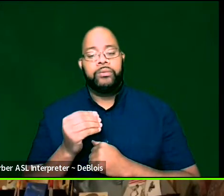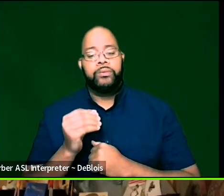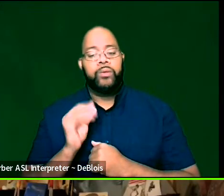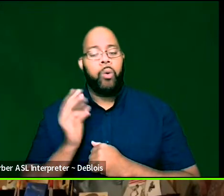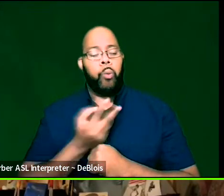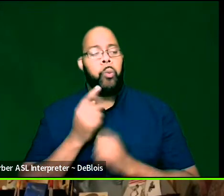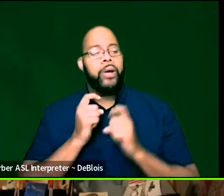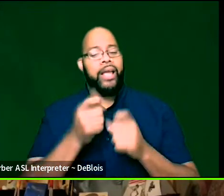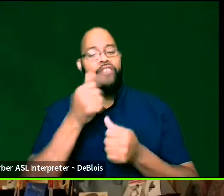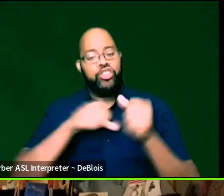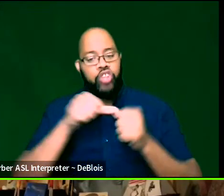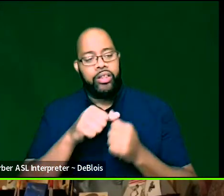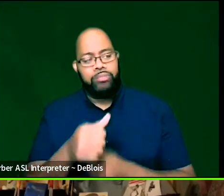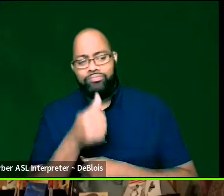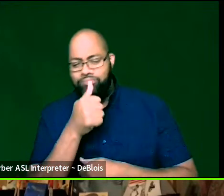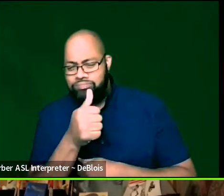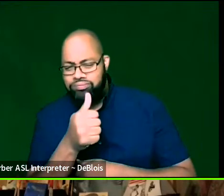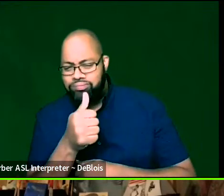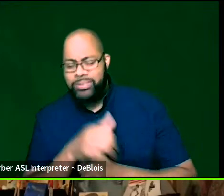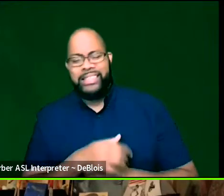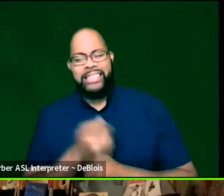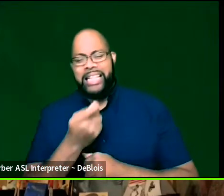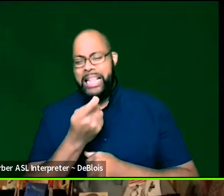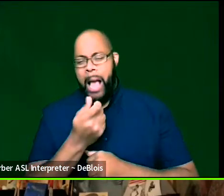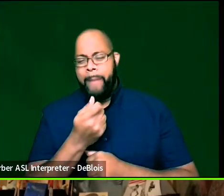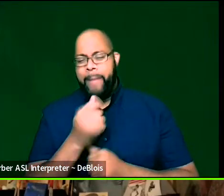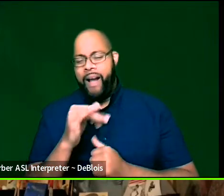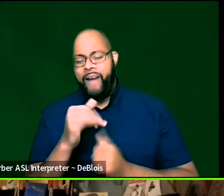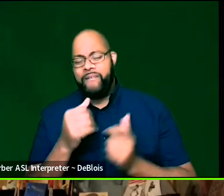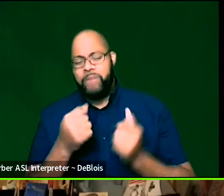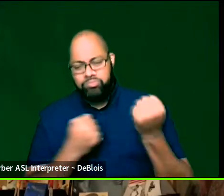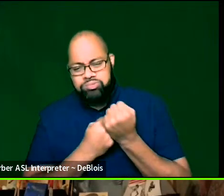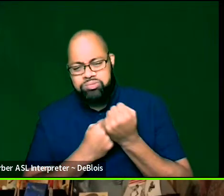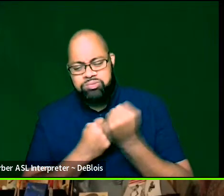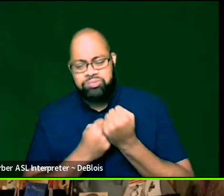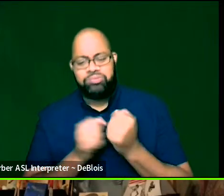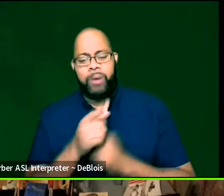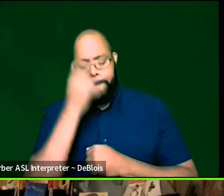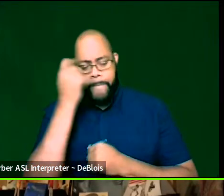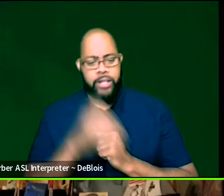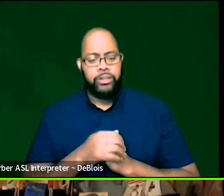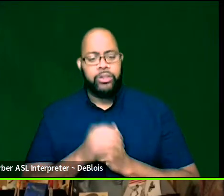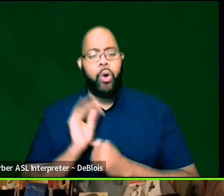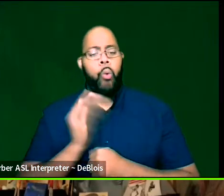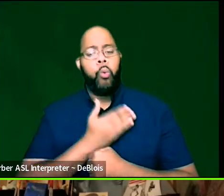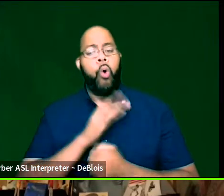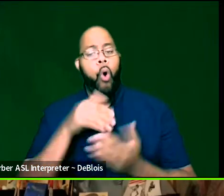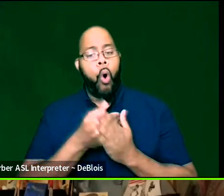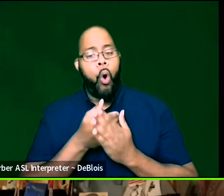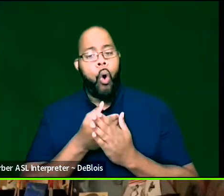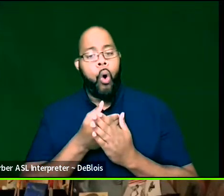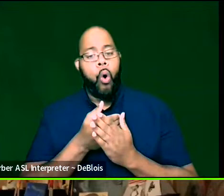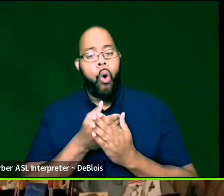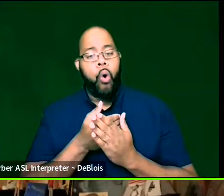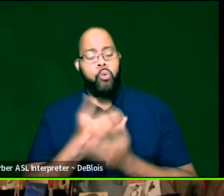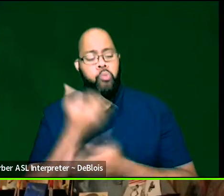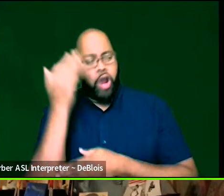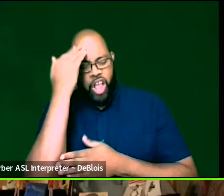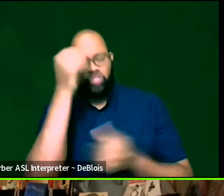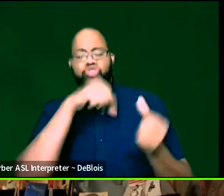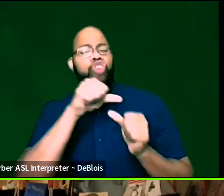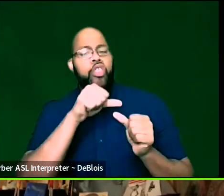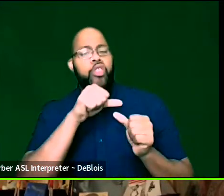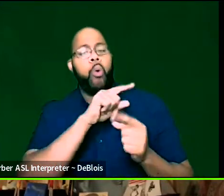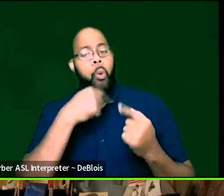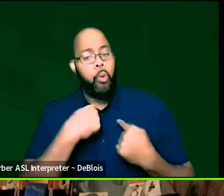of gave each other the thumbs up, just a little bit of assurance, because we were all ready. We acknowledge each other. When